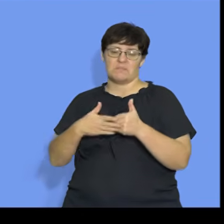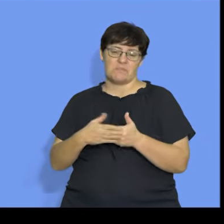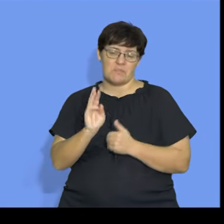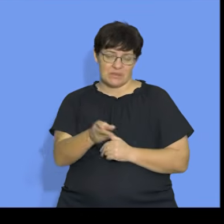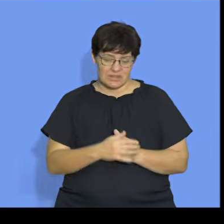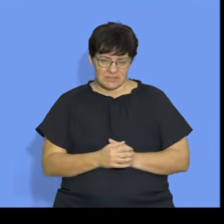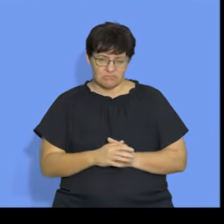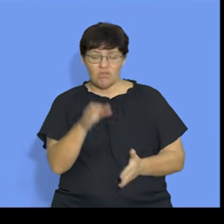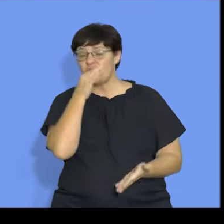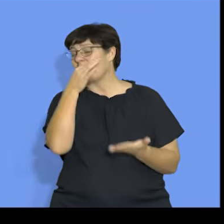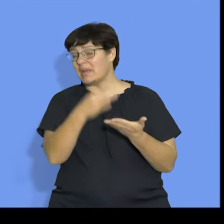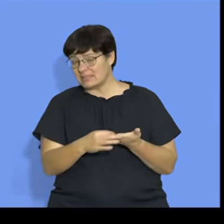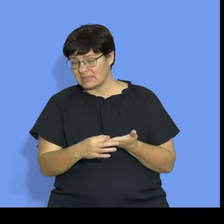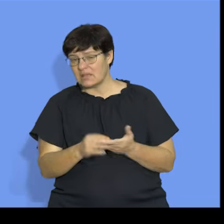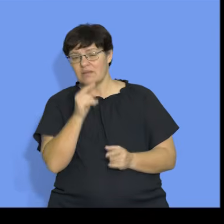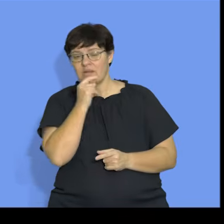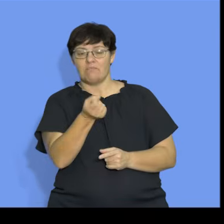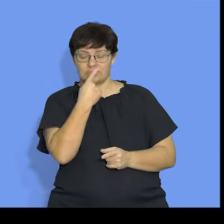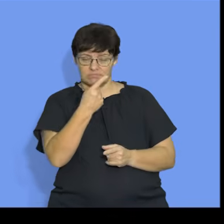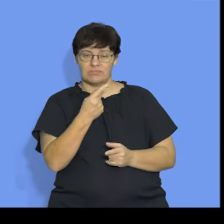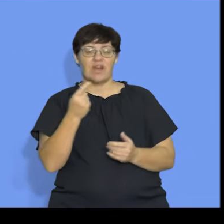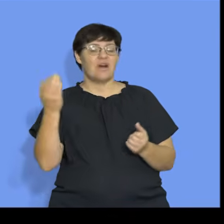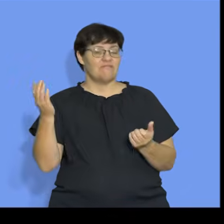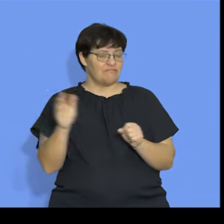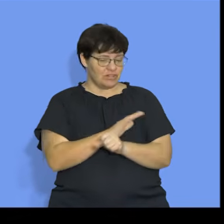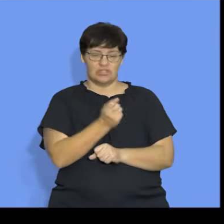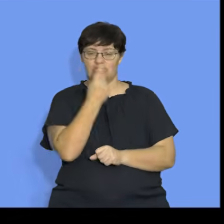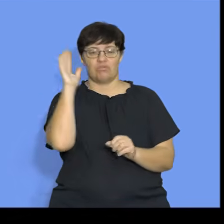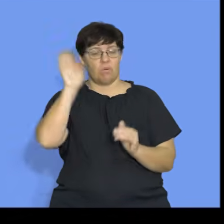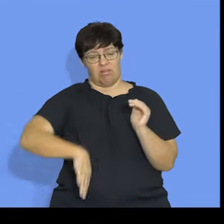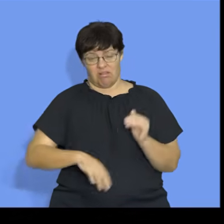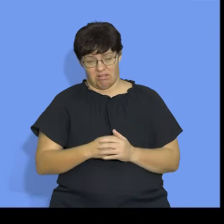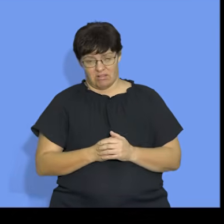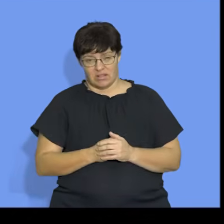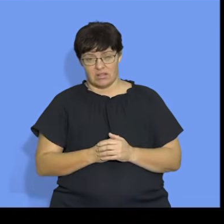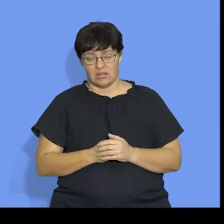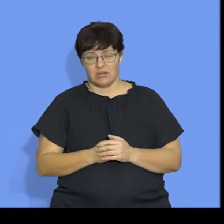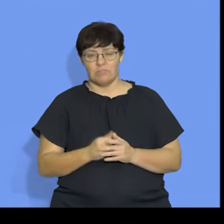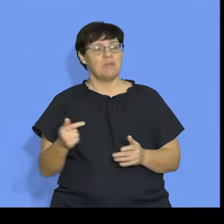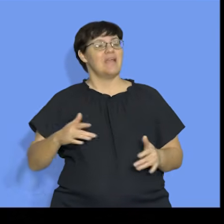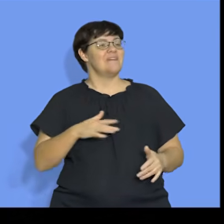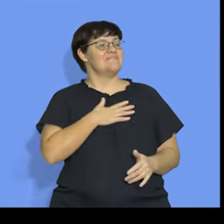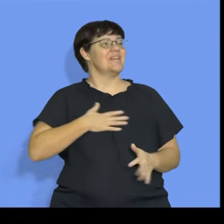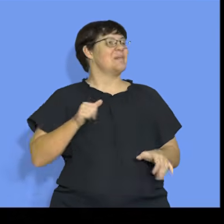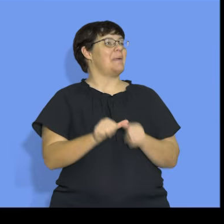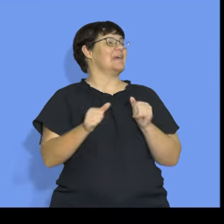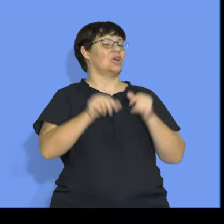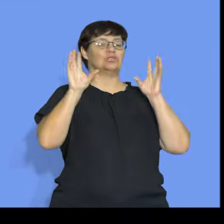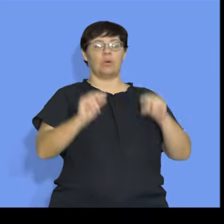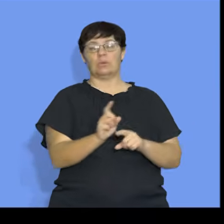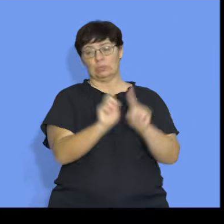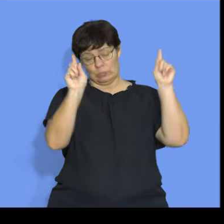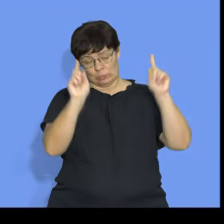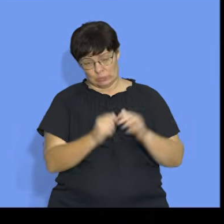you recommend? All right, complete the course, you finish it. You don't stop when you feel better. That's the